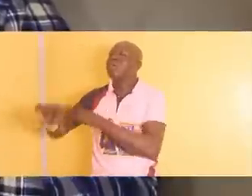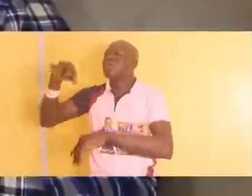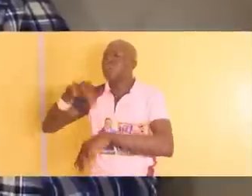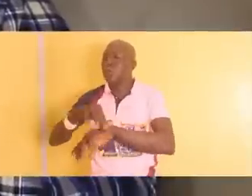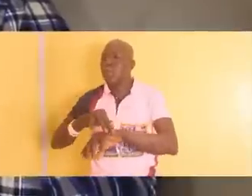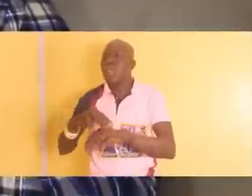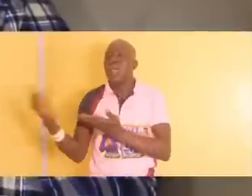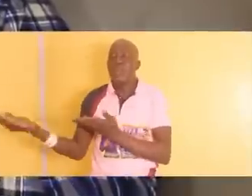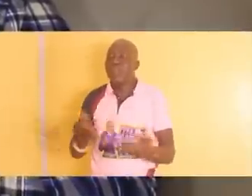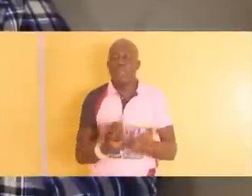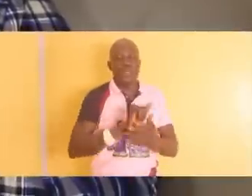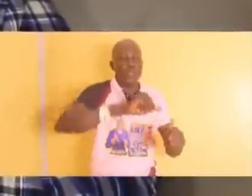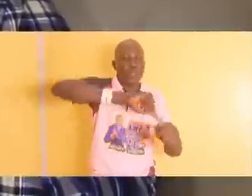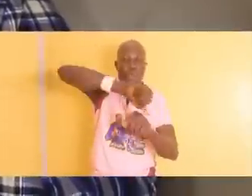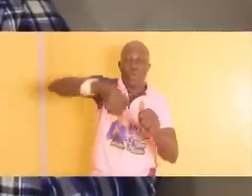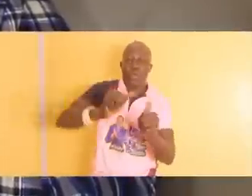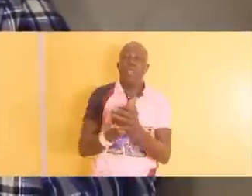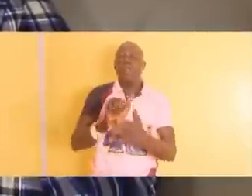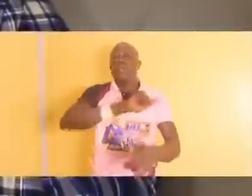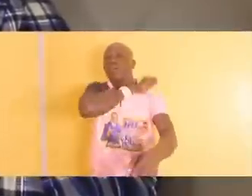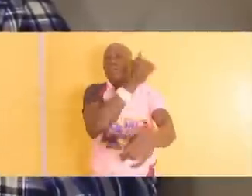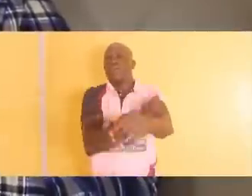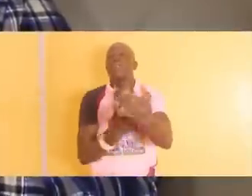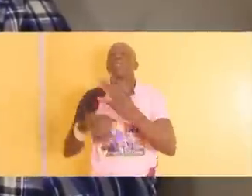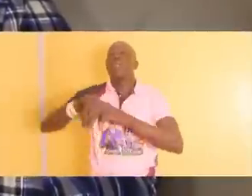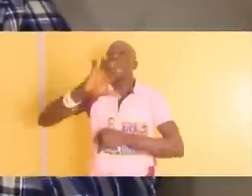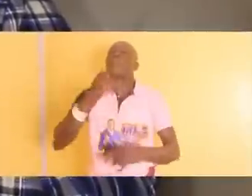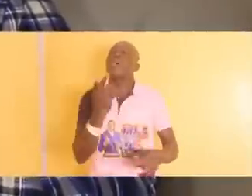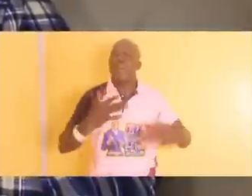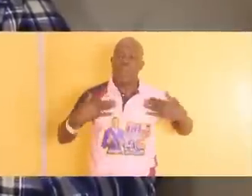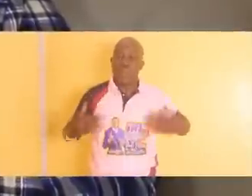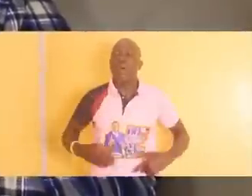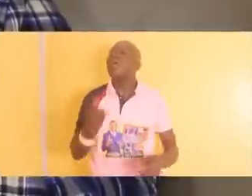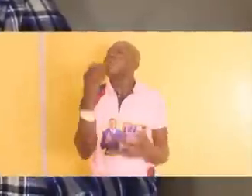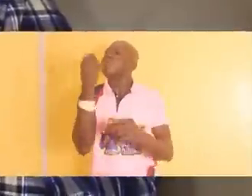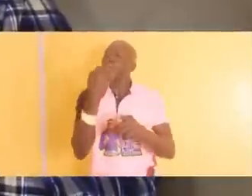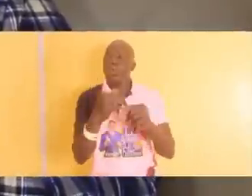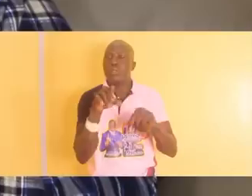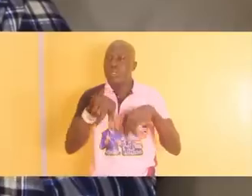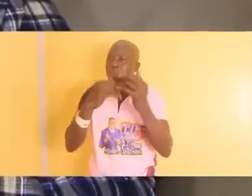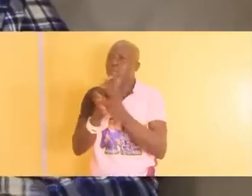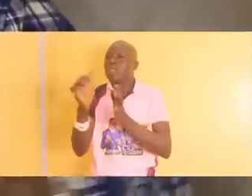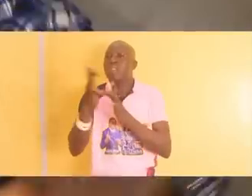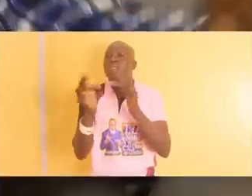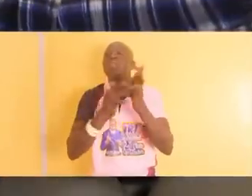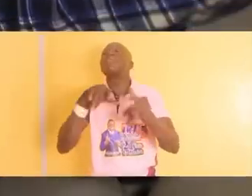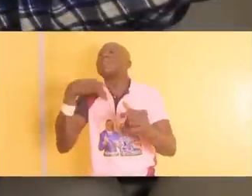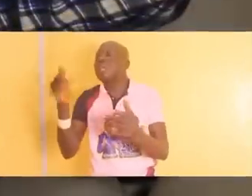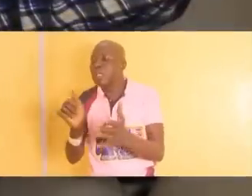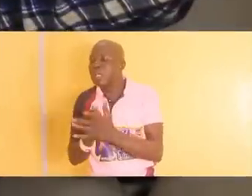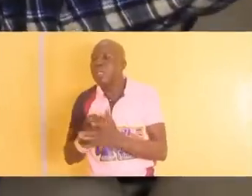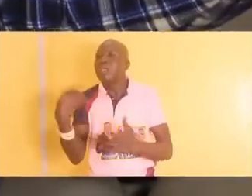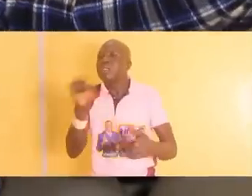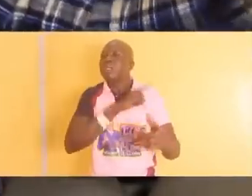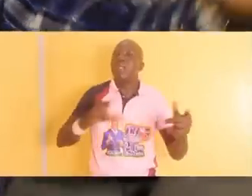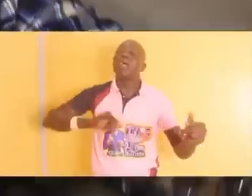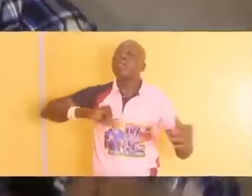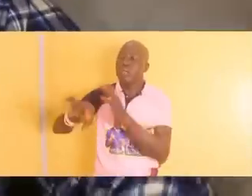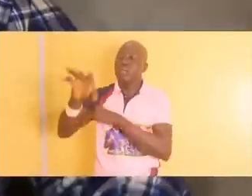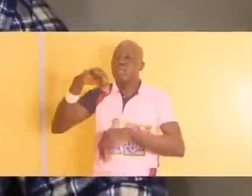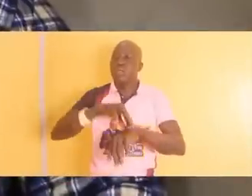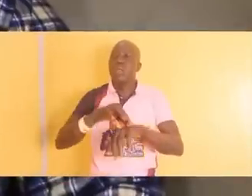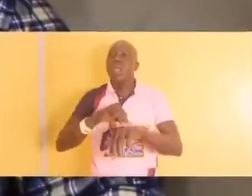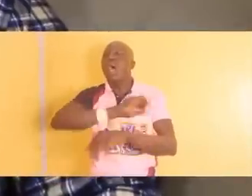is the Lord. Hold your heart. Authority that is upon me. The word is released. That Jesus said, the